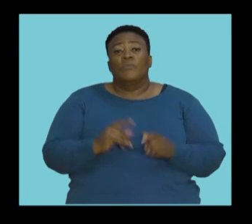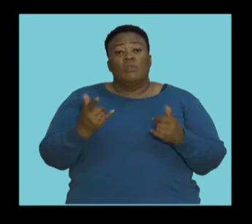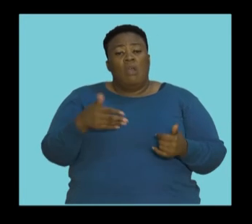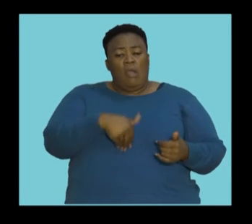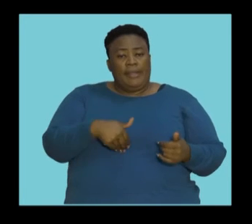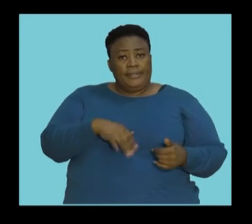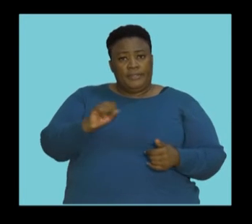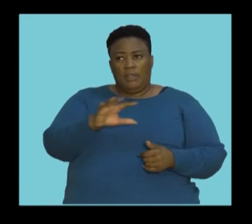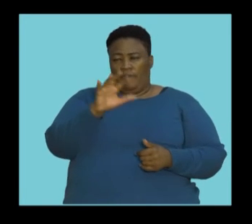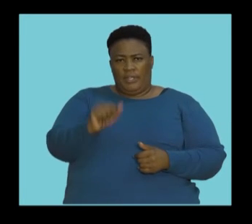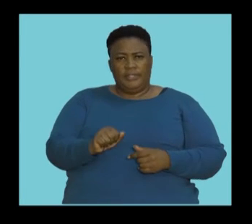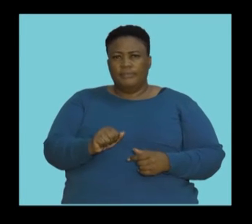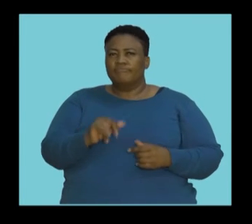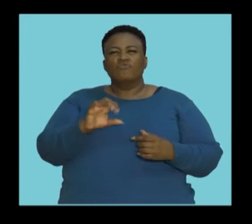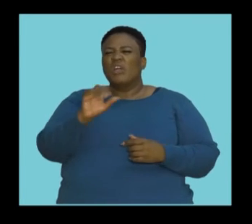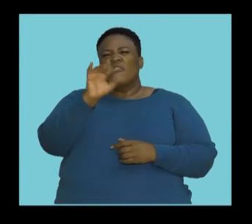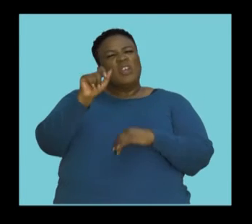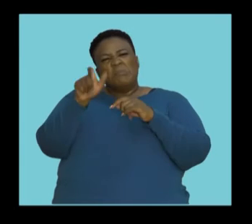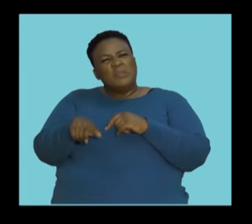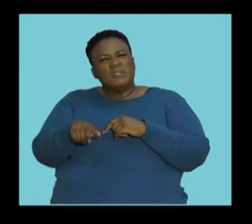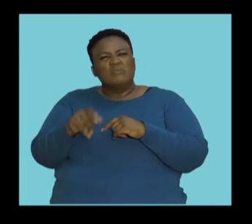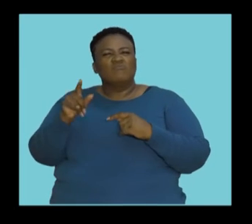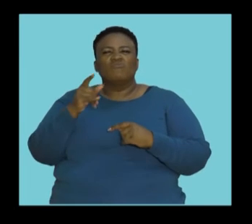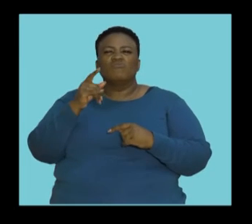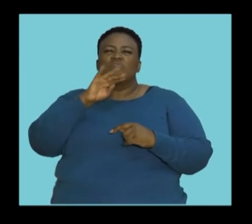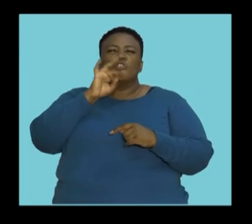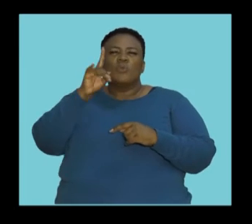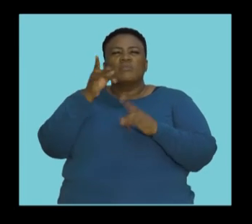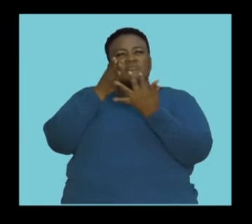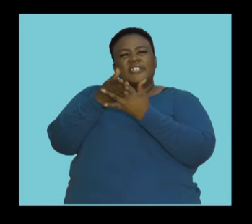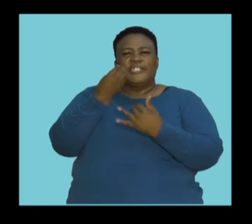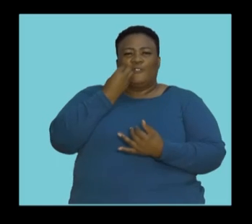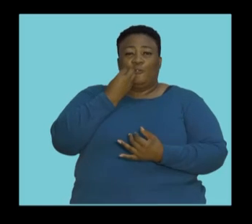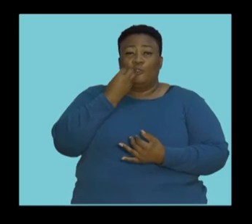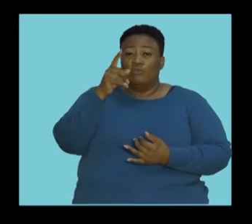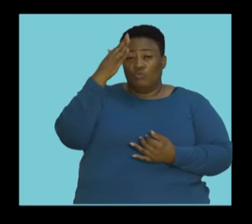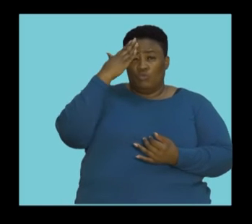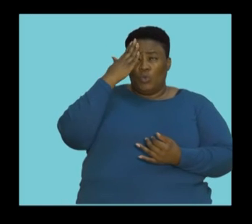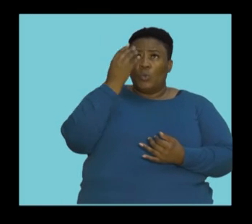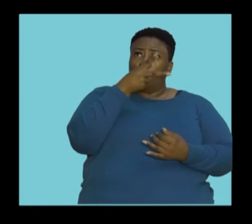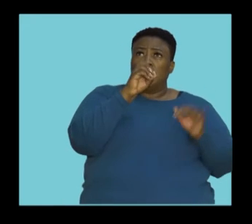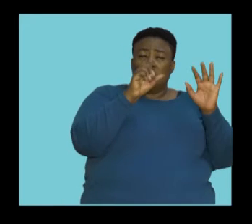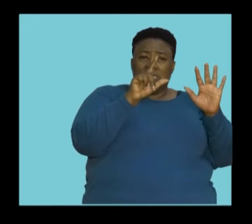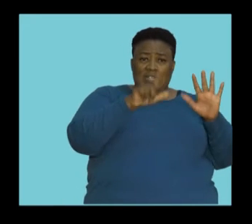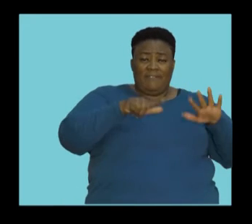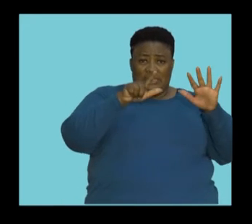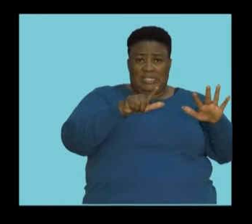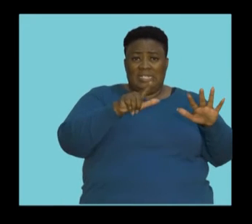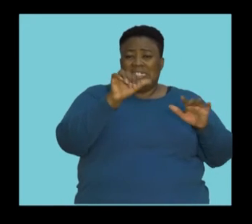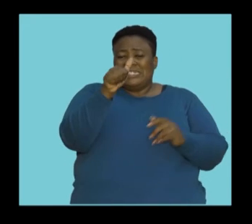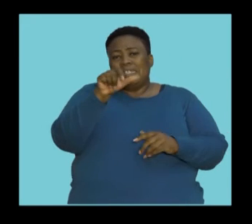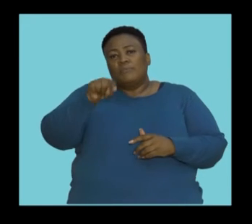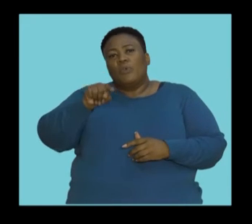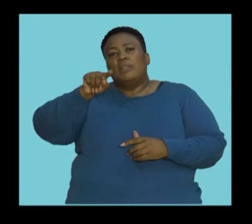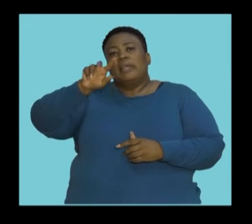for a South African to access food? And that's essentially what we need to know. So did you know that in 2017, 6.8 million